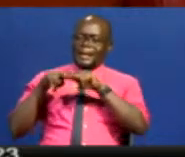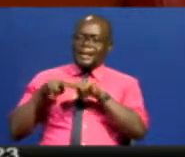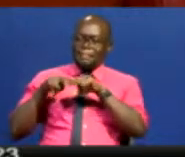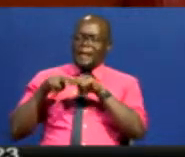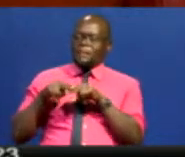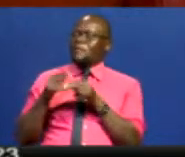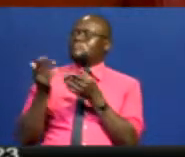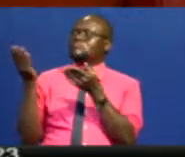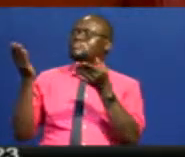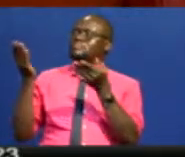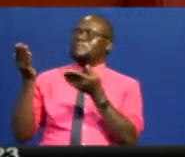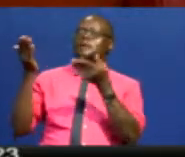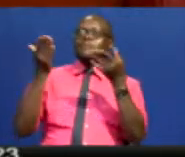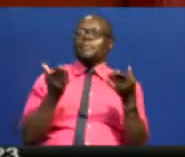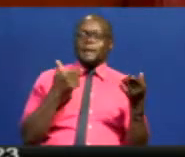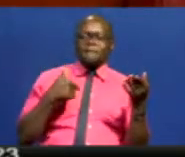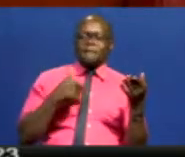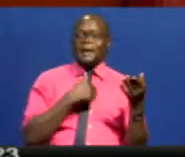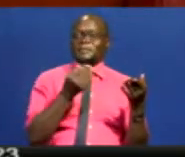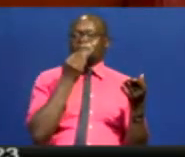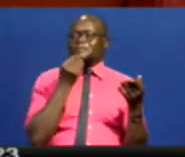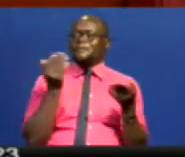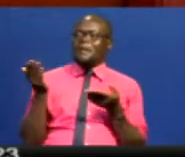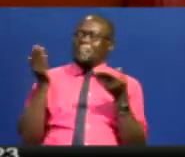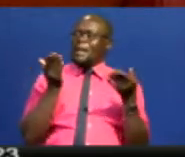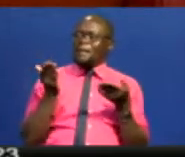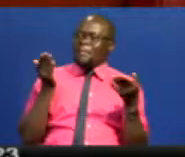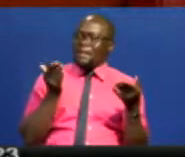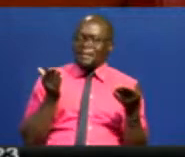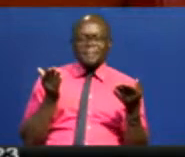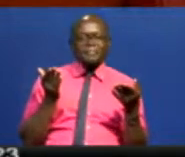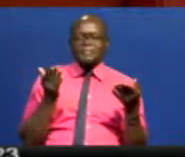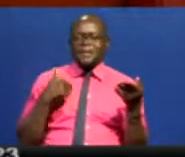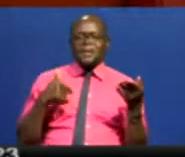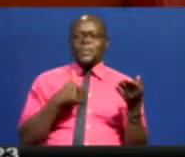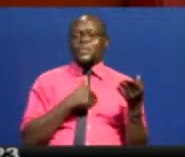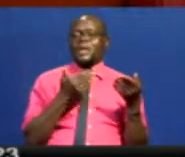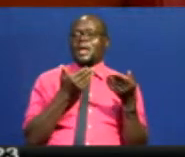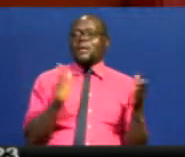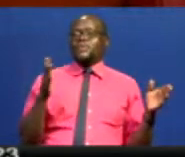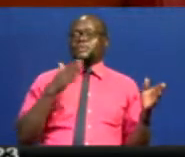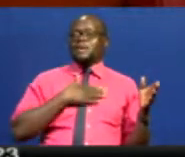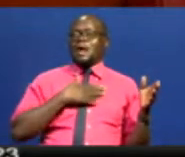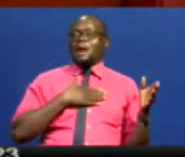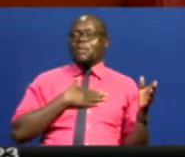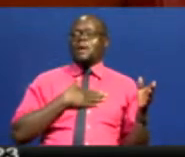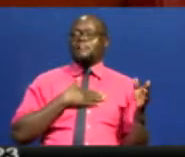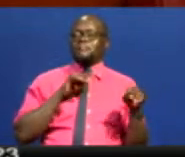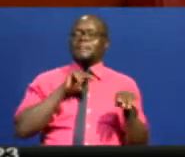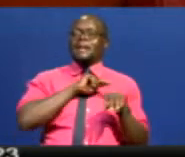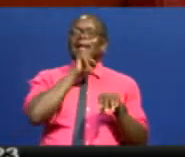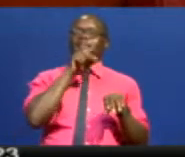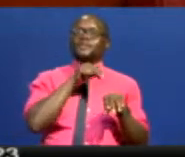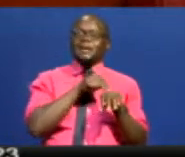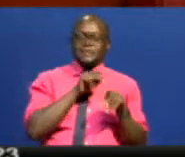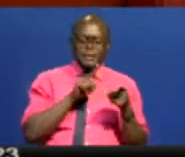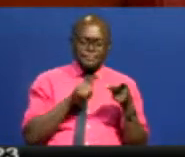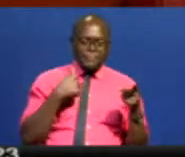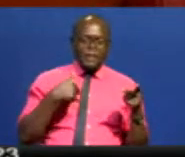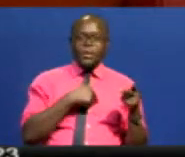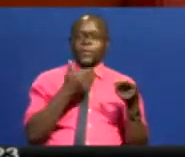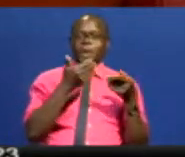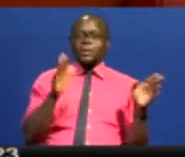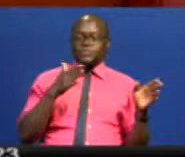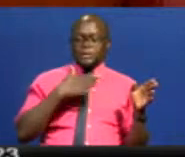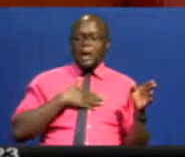on imports of food, then we lose our own nationality, we lose our